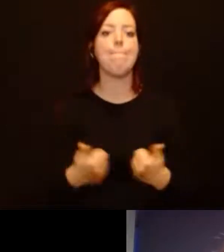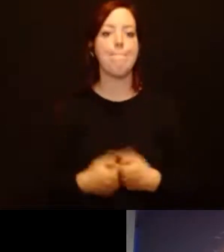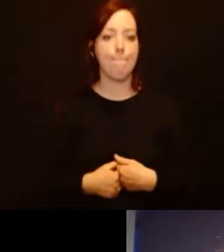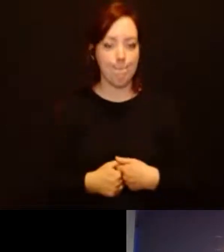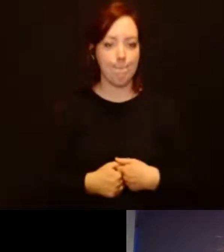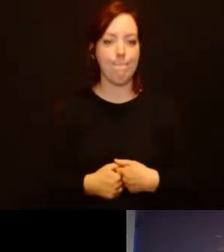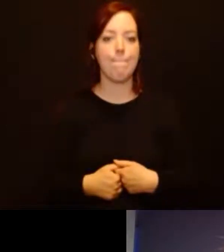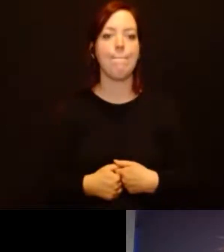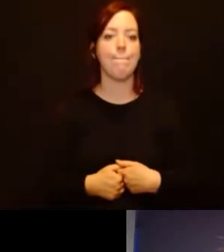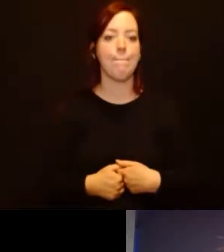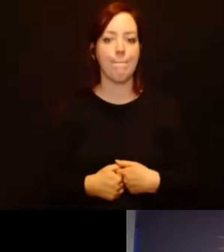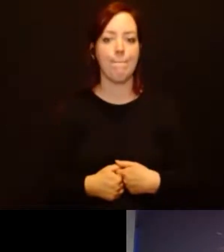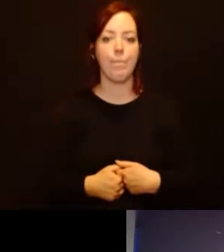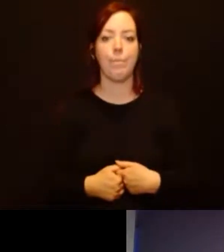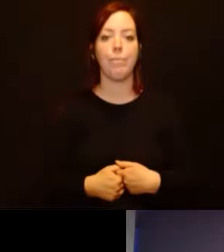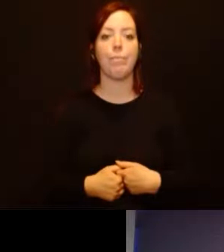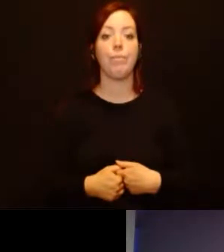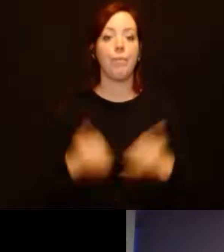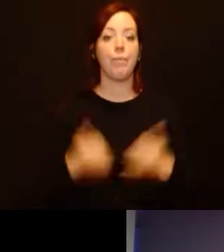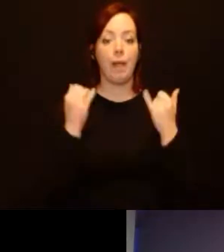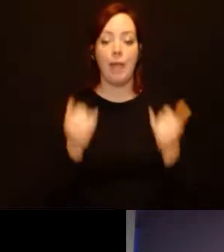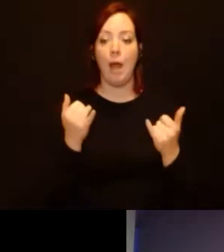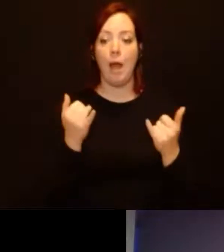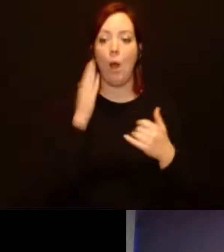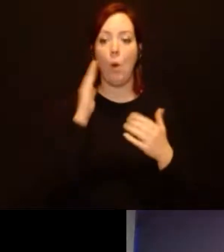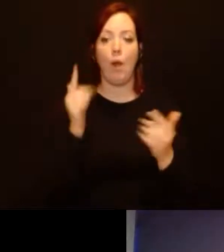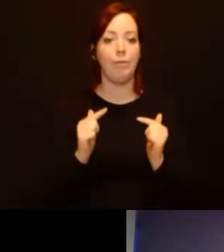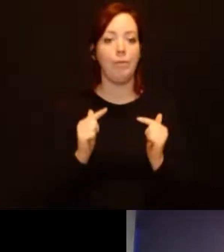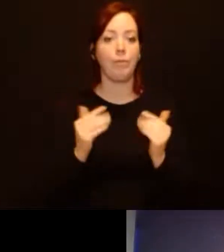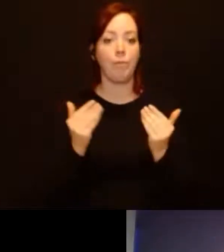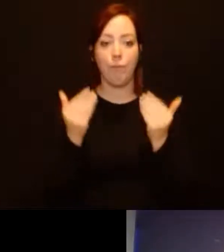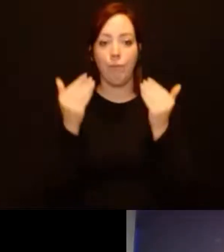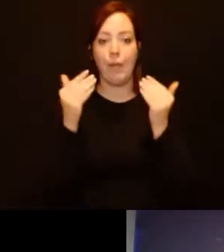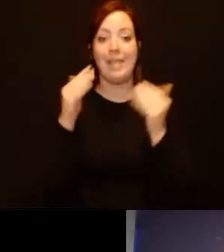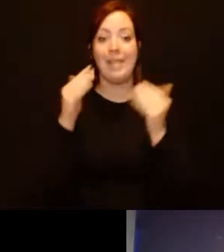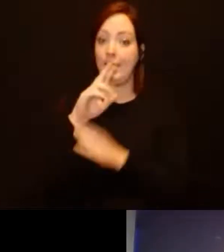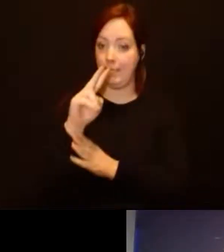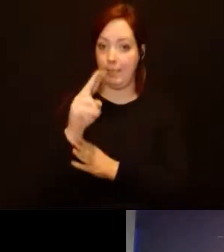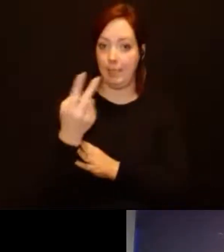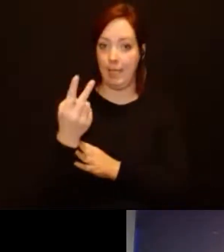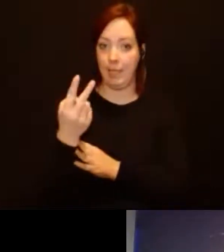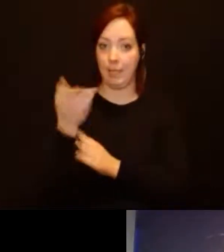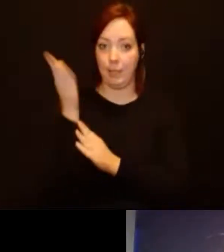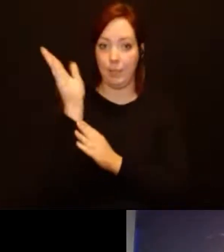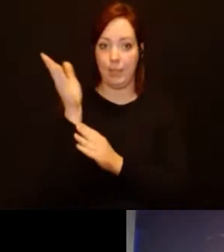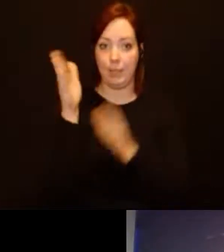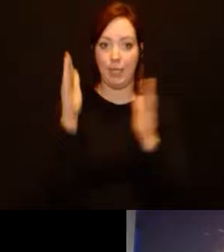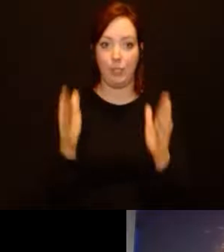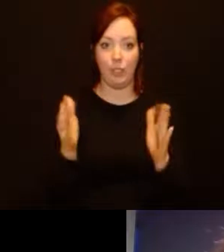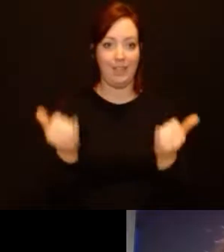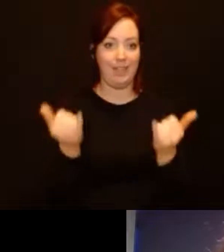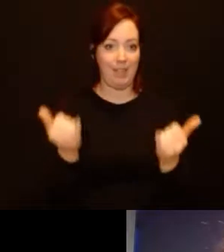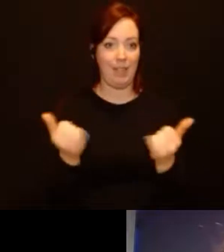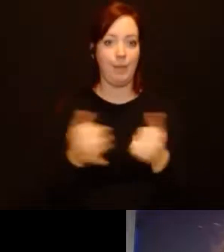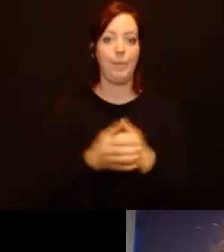poll, and we will then go on to our second speaker today. And our second speaker is